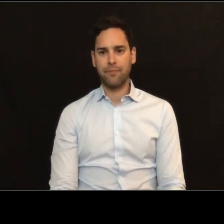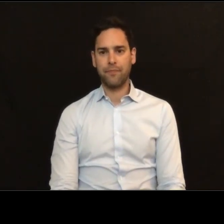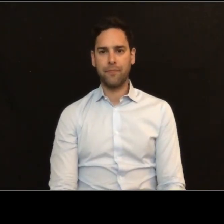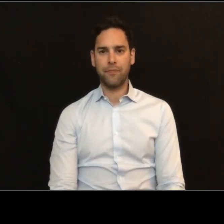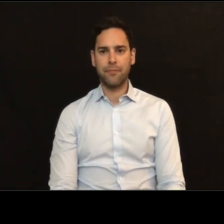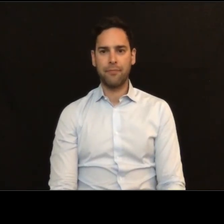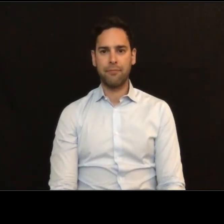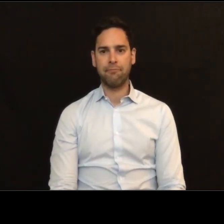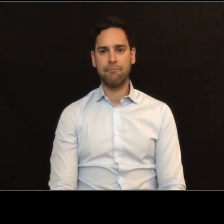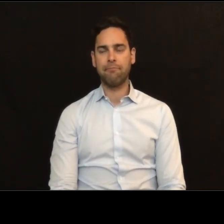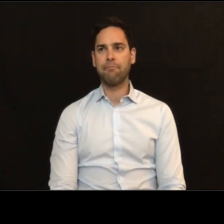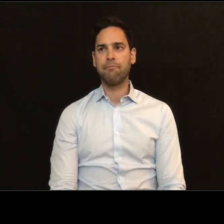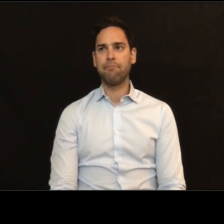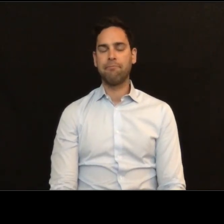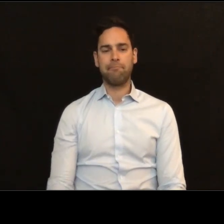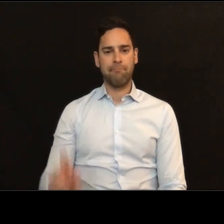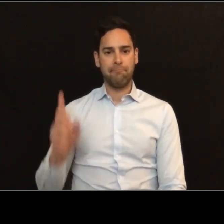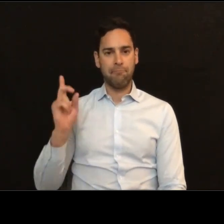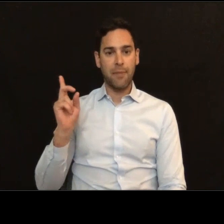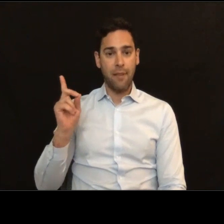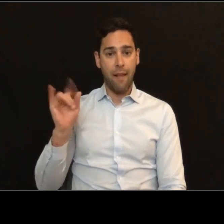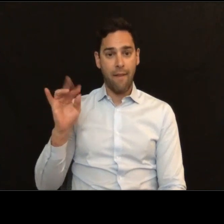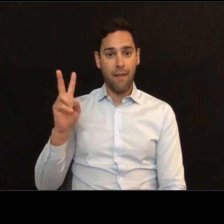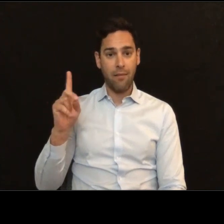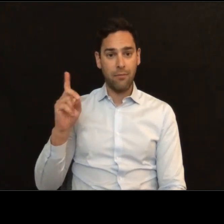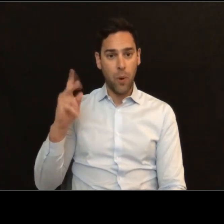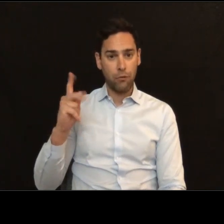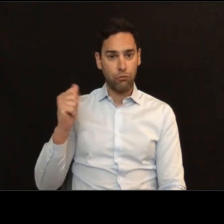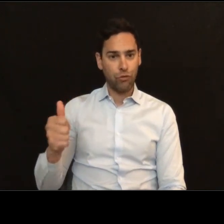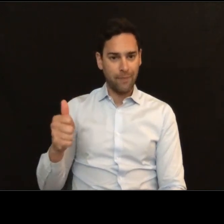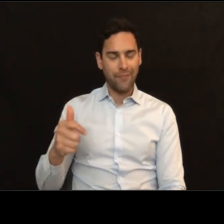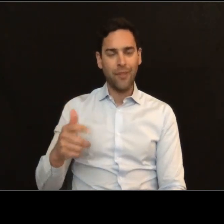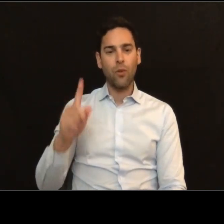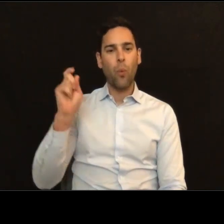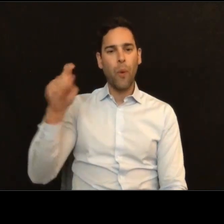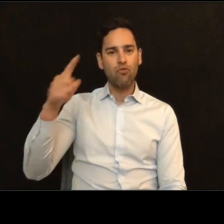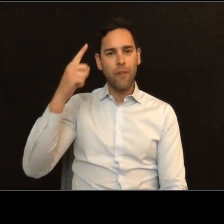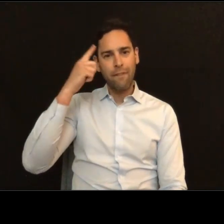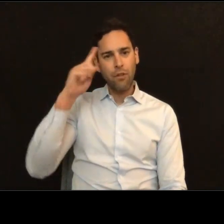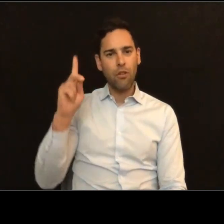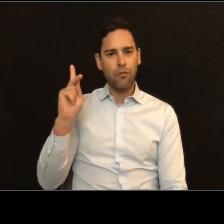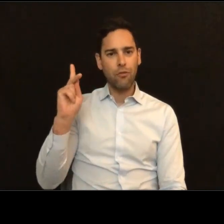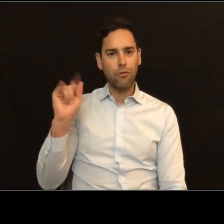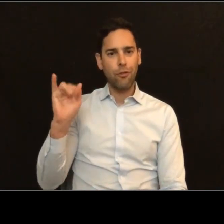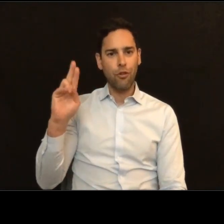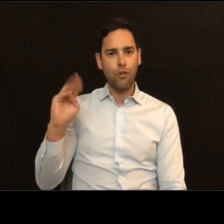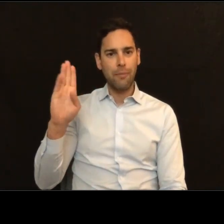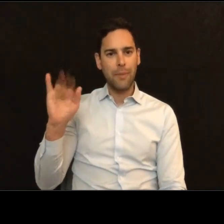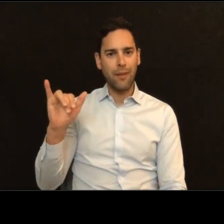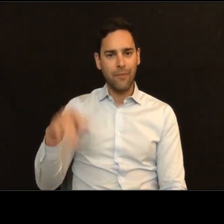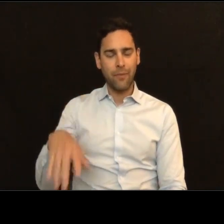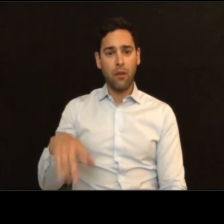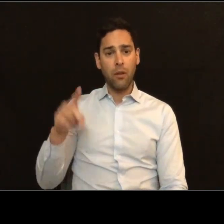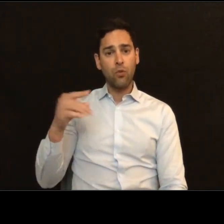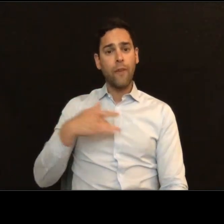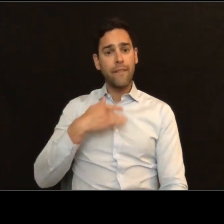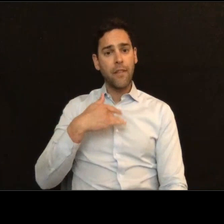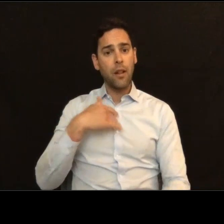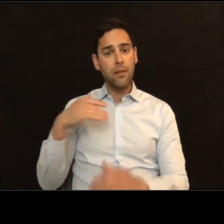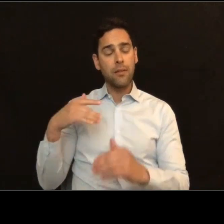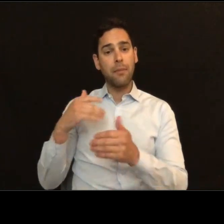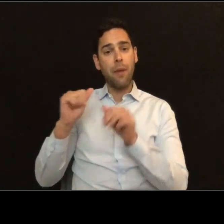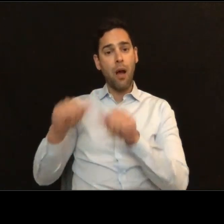Okay, great. Let's see, then we have, here we are. This question is for Kirby. Yeah. Do you think it's possible to balance encouraging cis allies